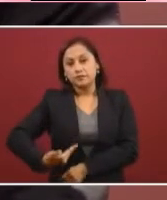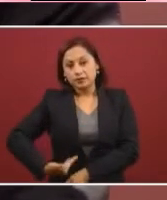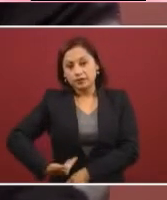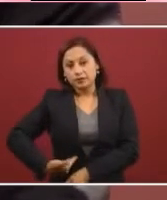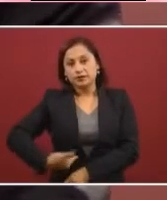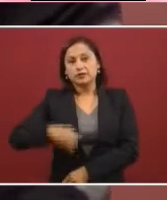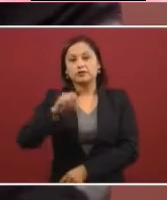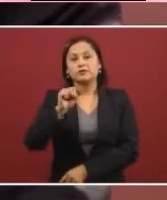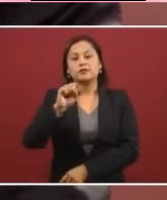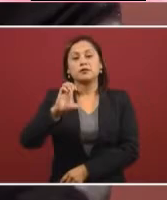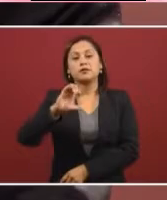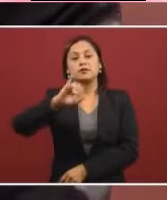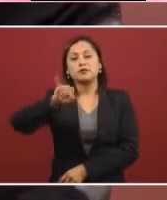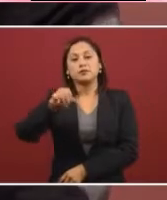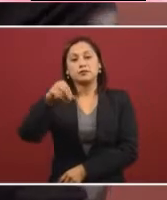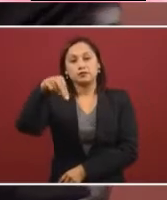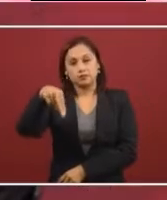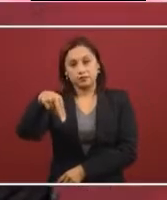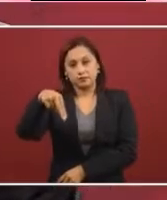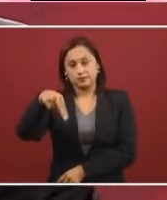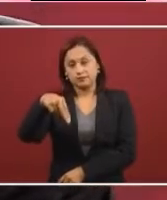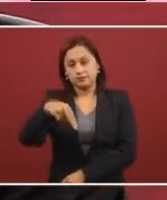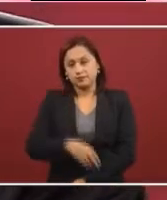of the Supreme Court